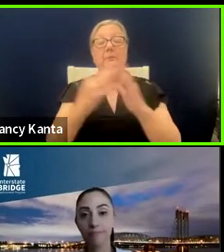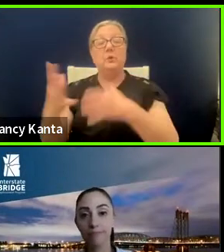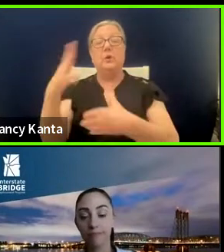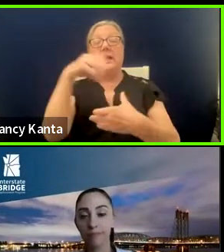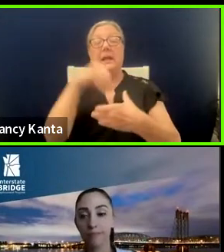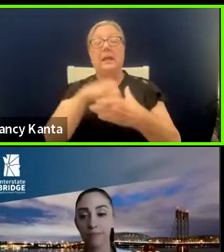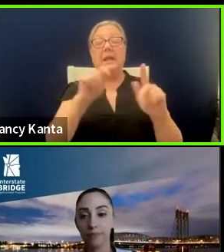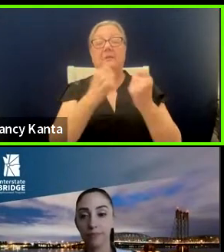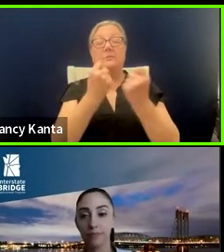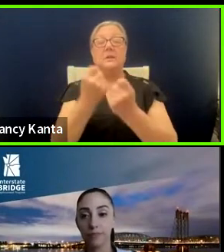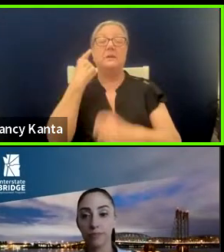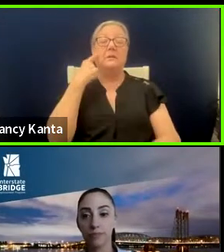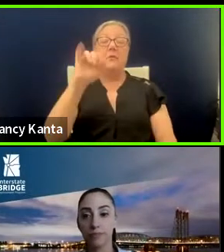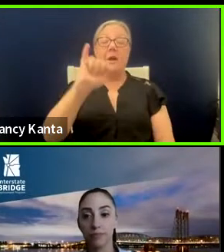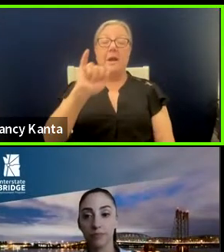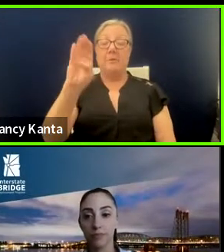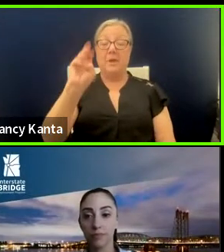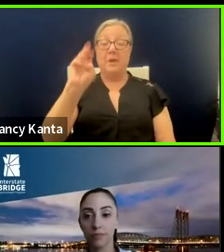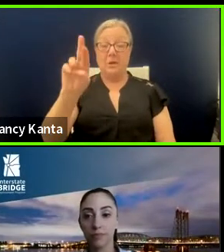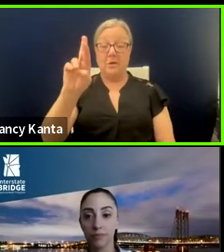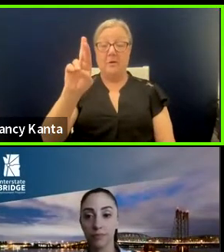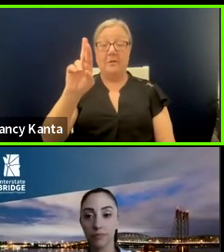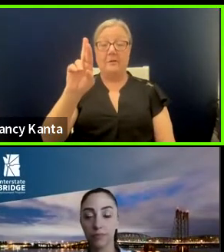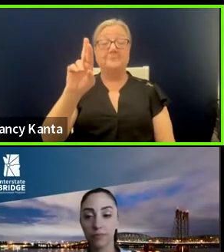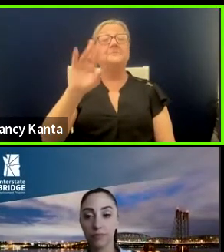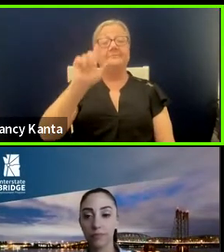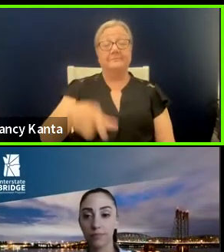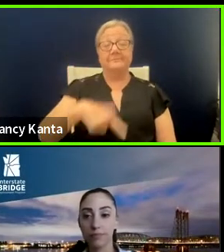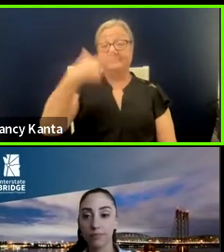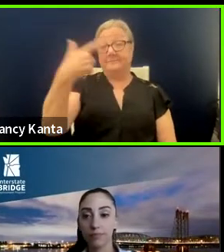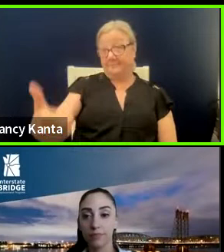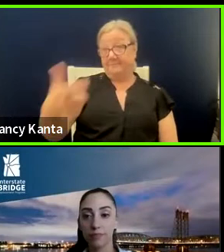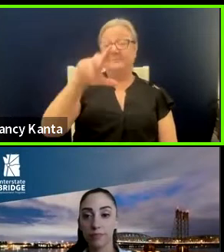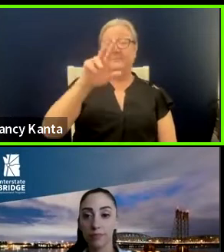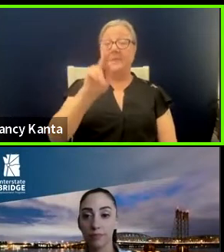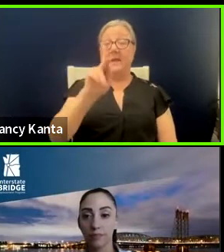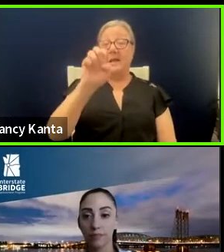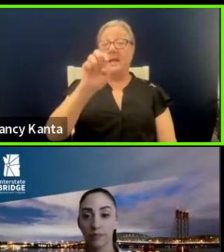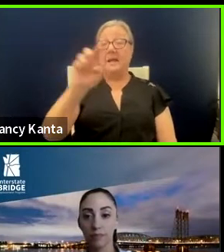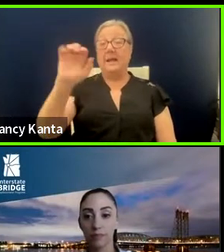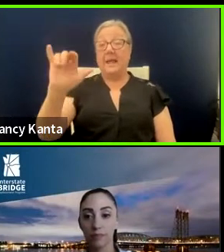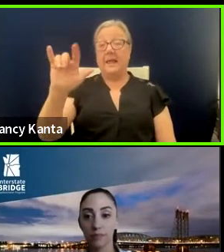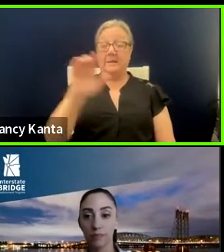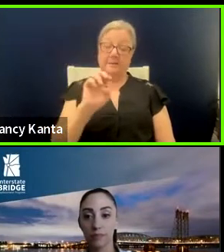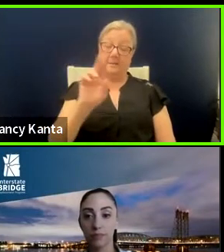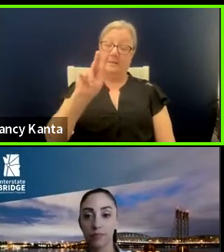and I will pass it to Kellyanne.